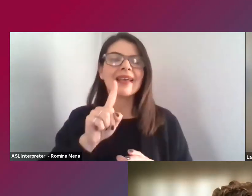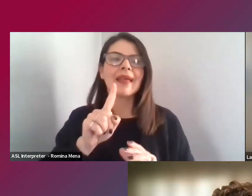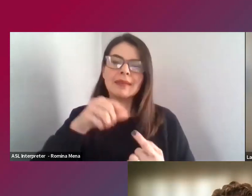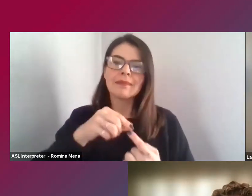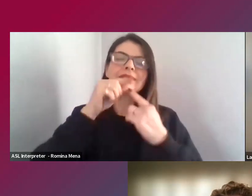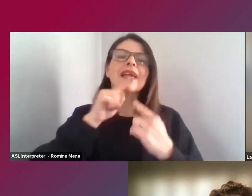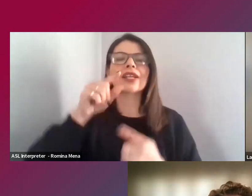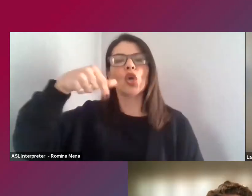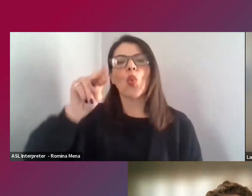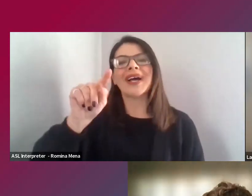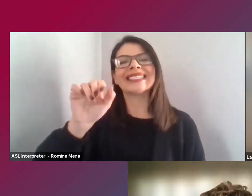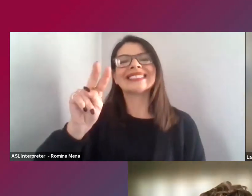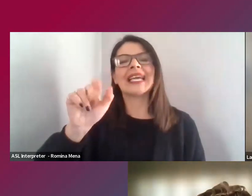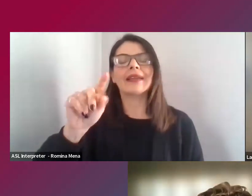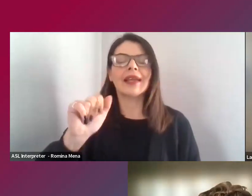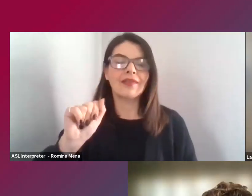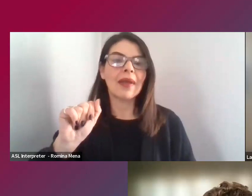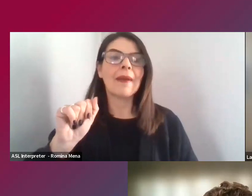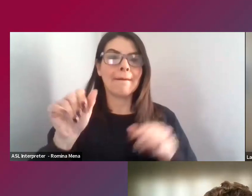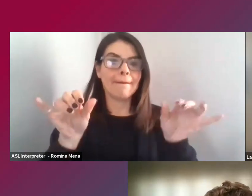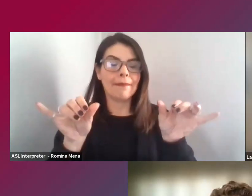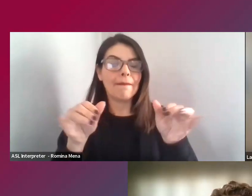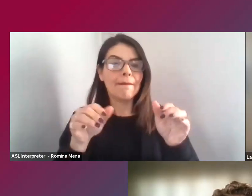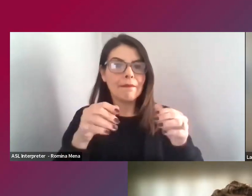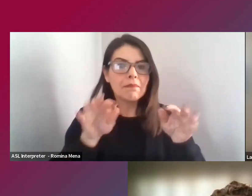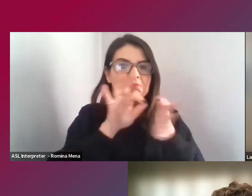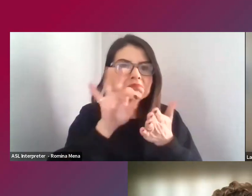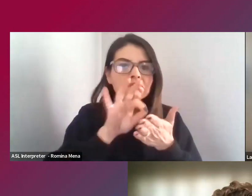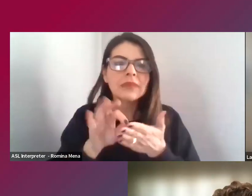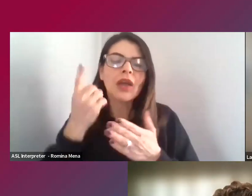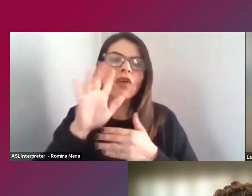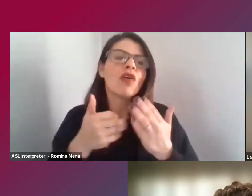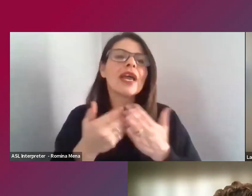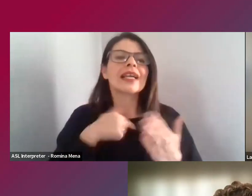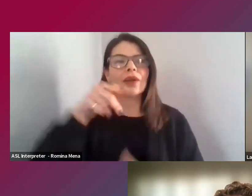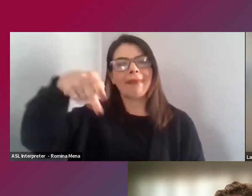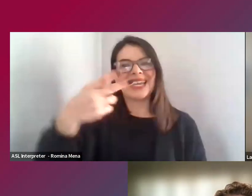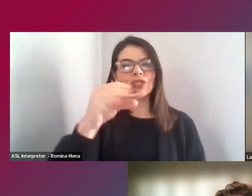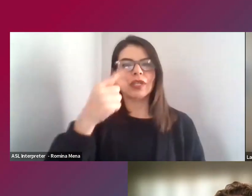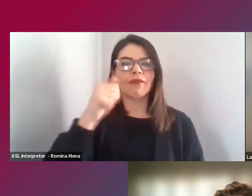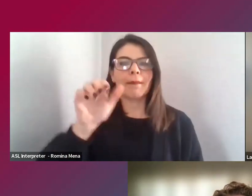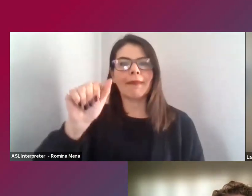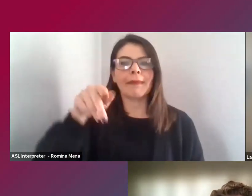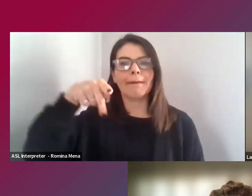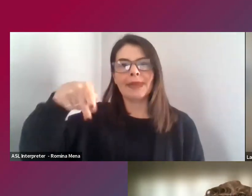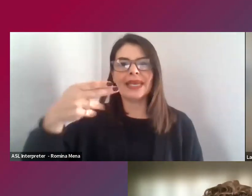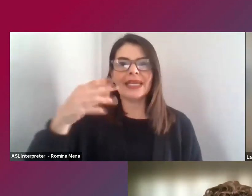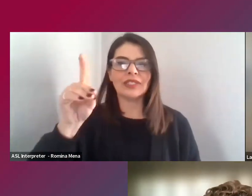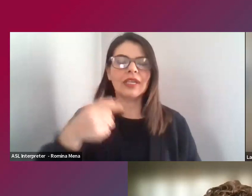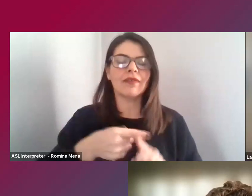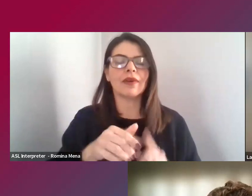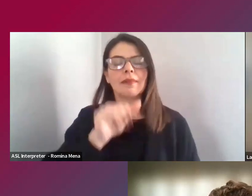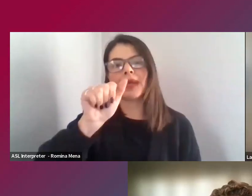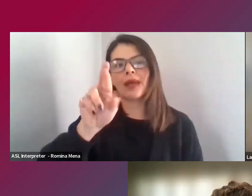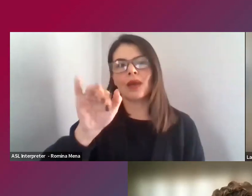research methods. She earned her PhD in communication from the University of Arizona with a focus on the